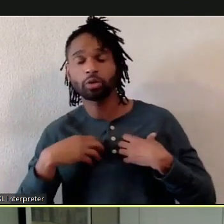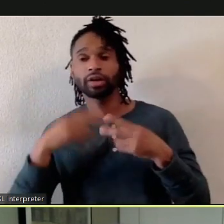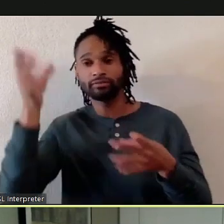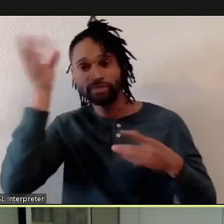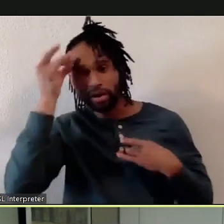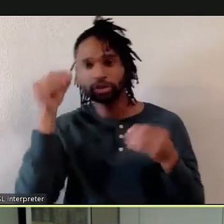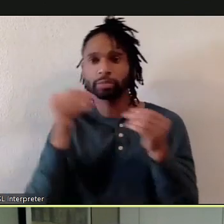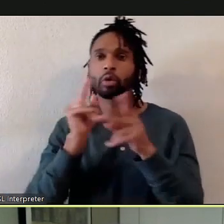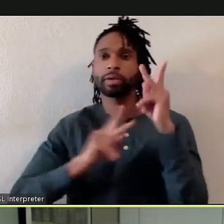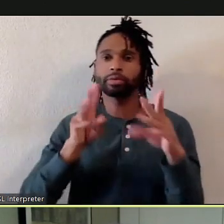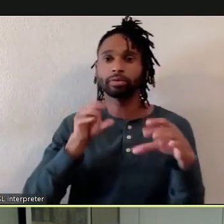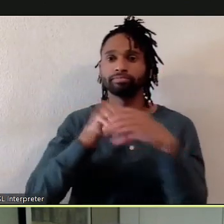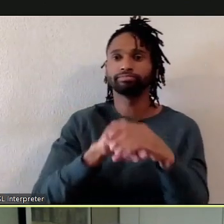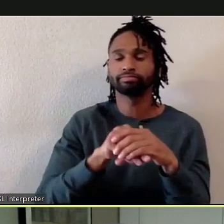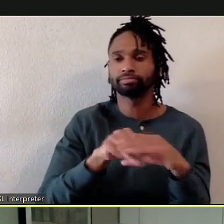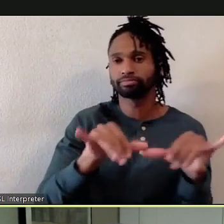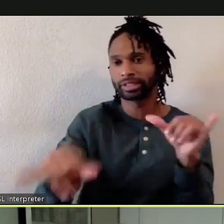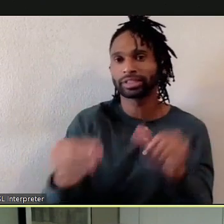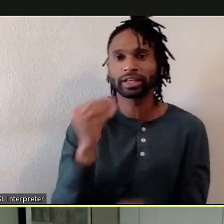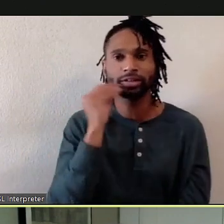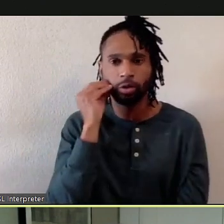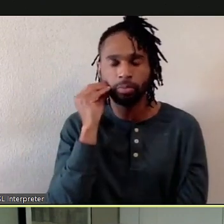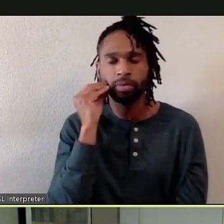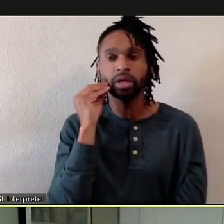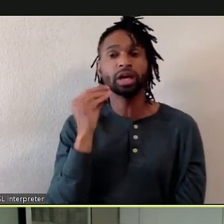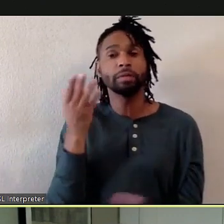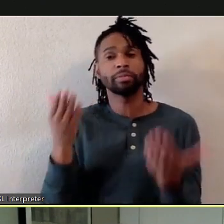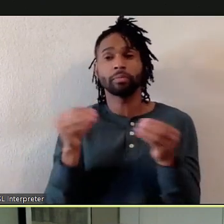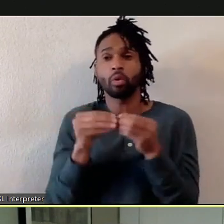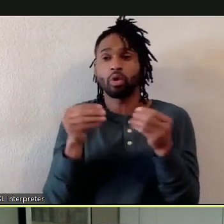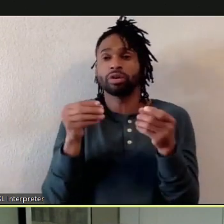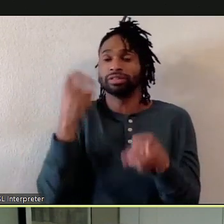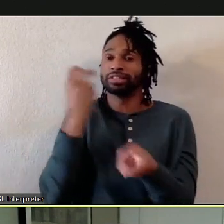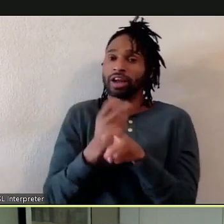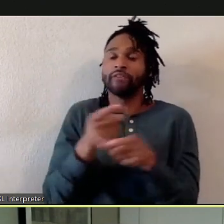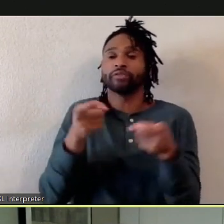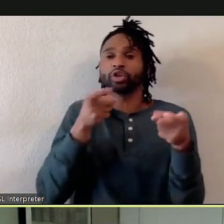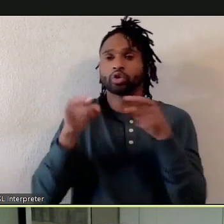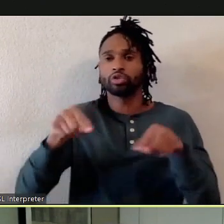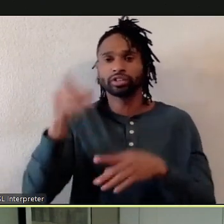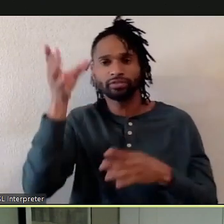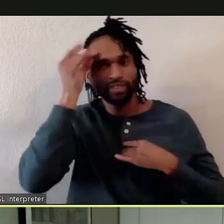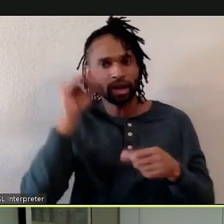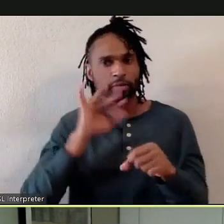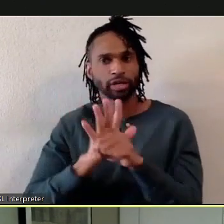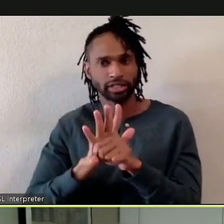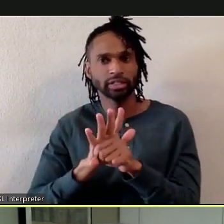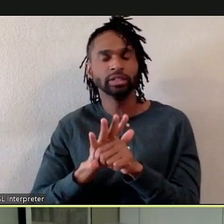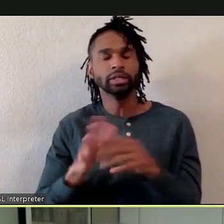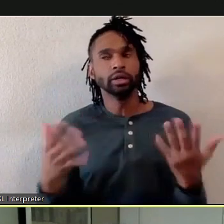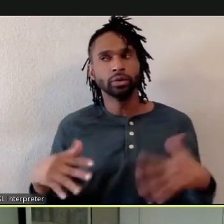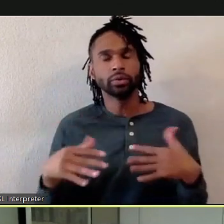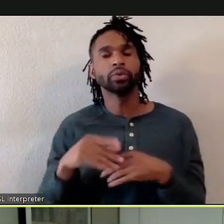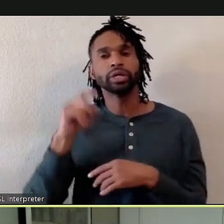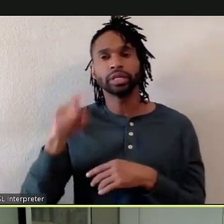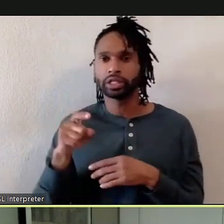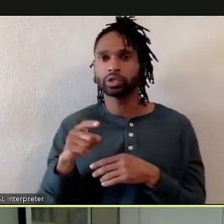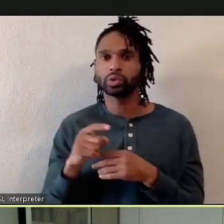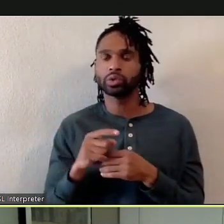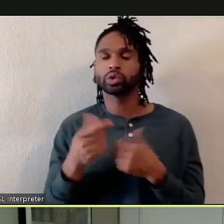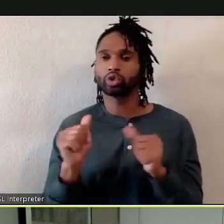little bit more difficult to control this virus. And I think that really means that we need to double down on the strategies